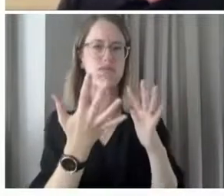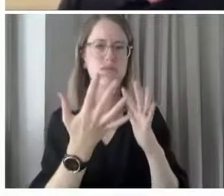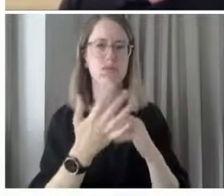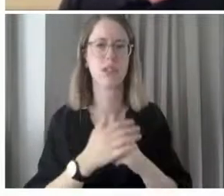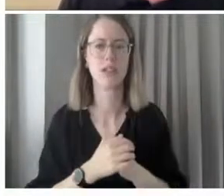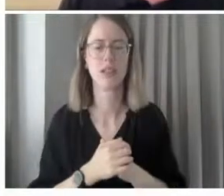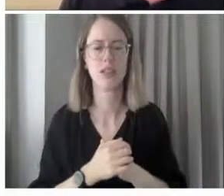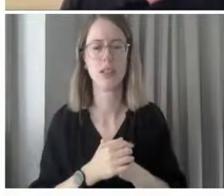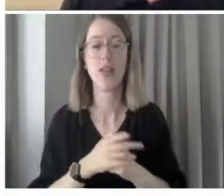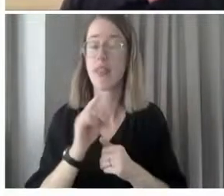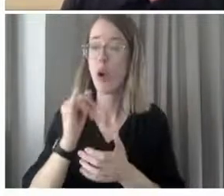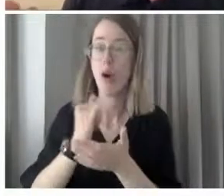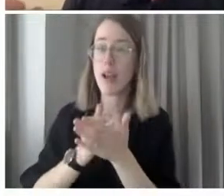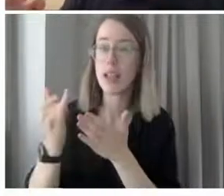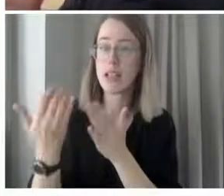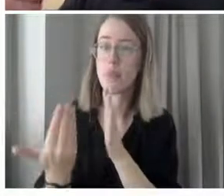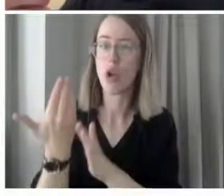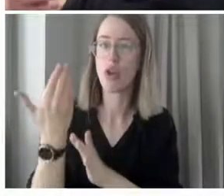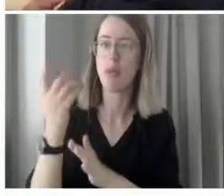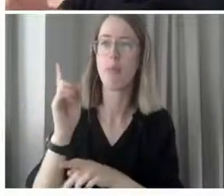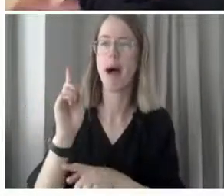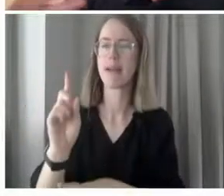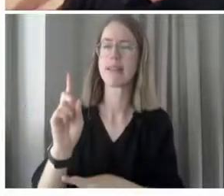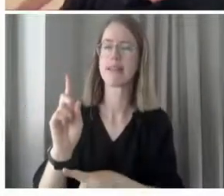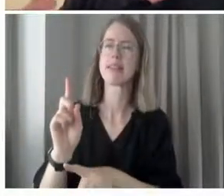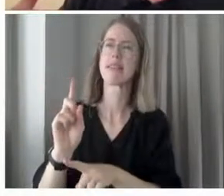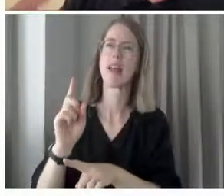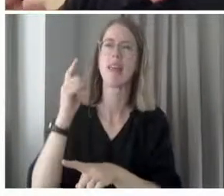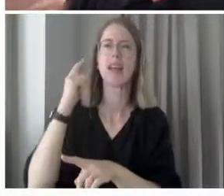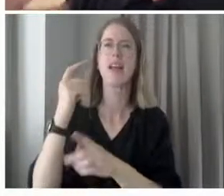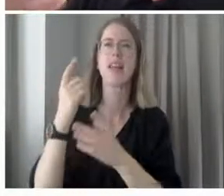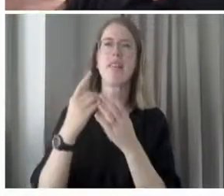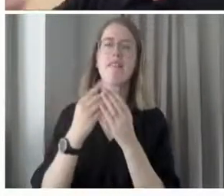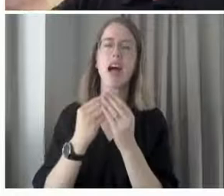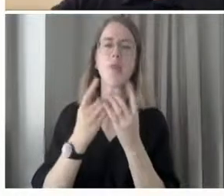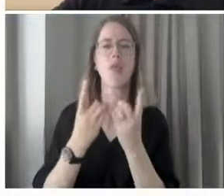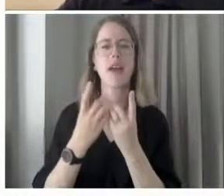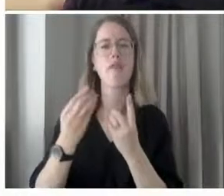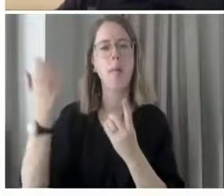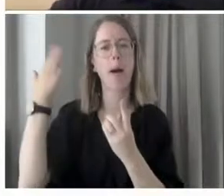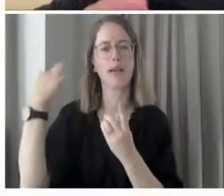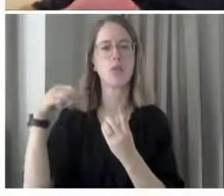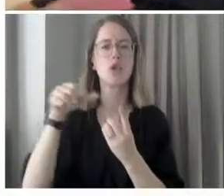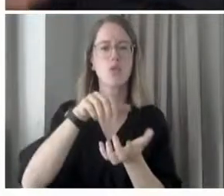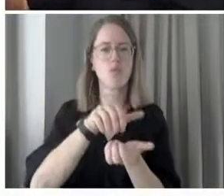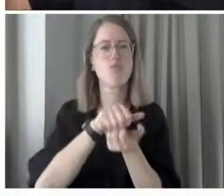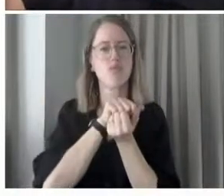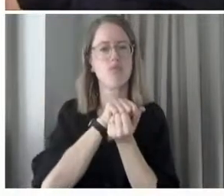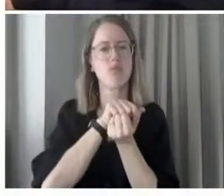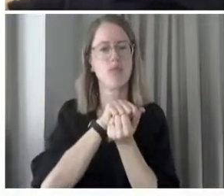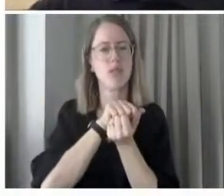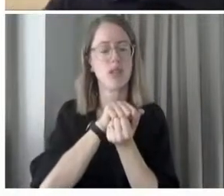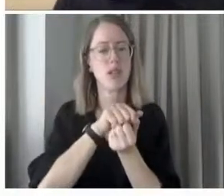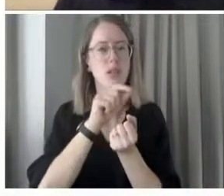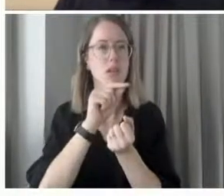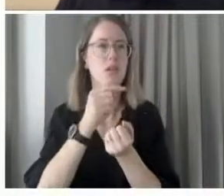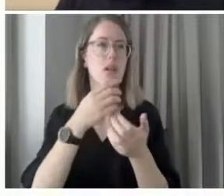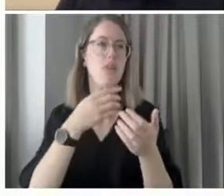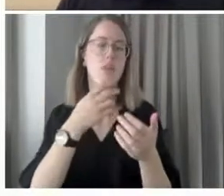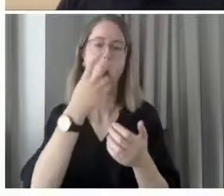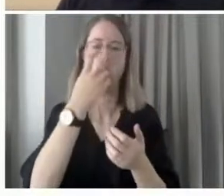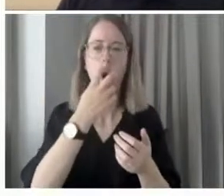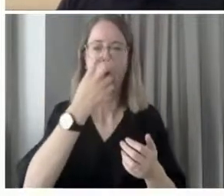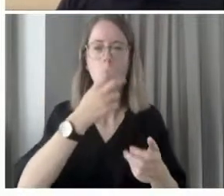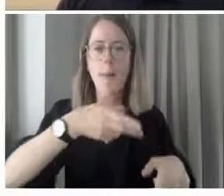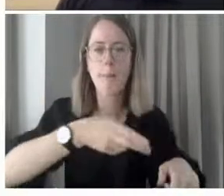totally against modern things. They just think that there are things that are valuable that we should preserve and hang on to. And that could be historic buildings. It could